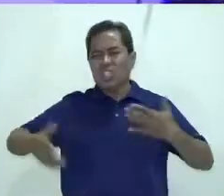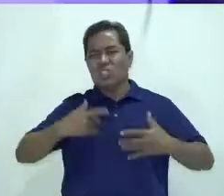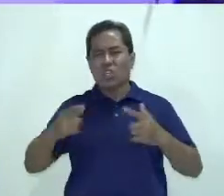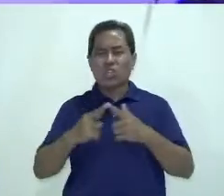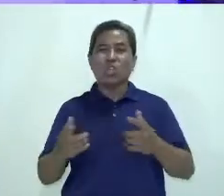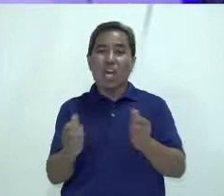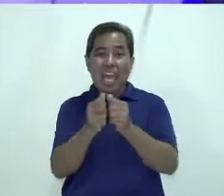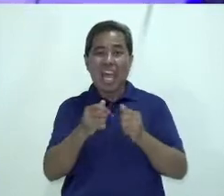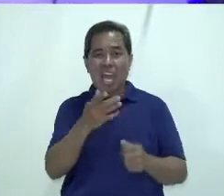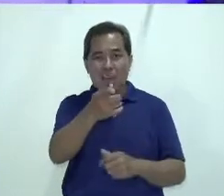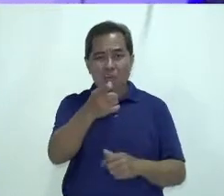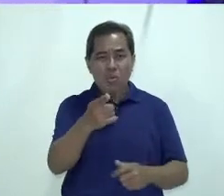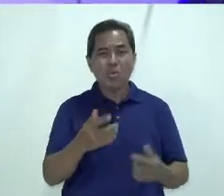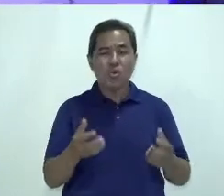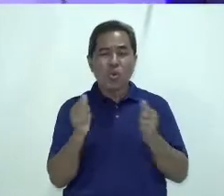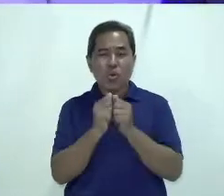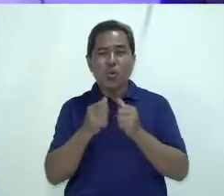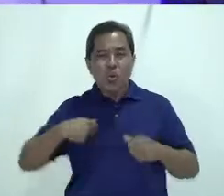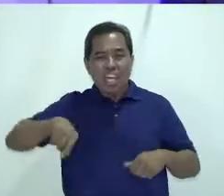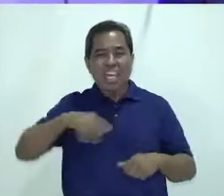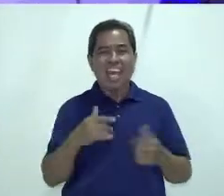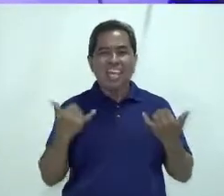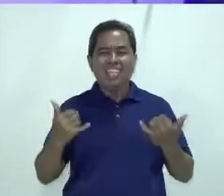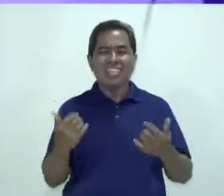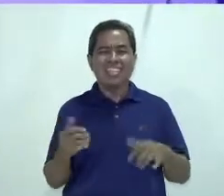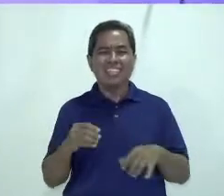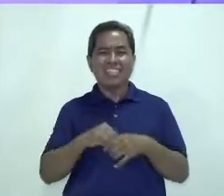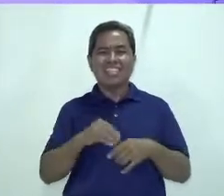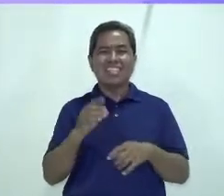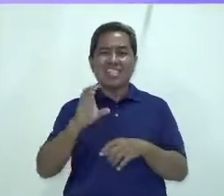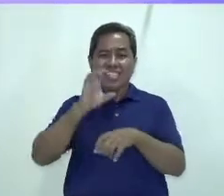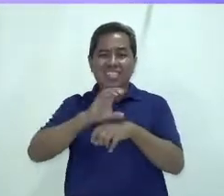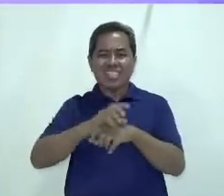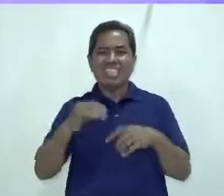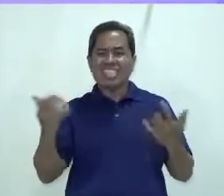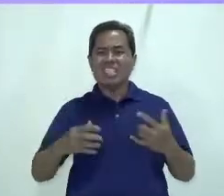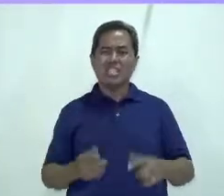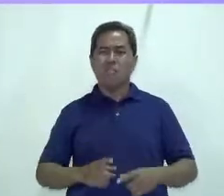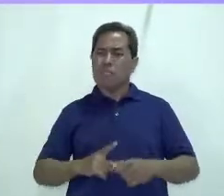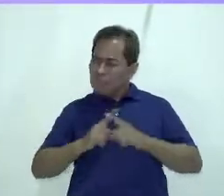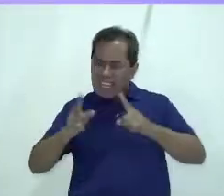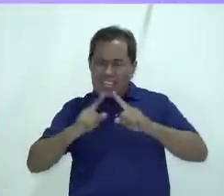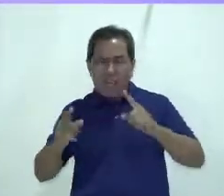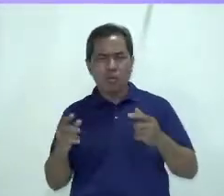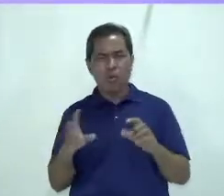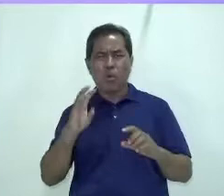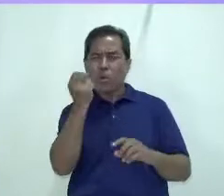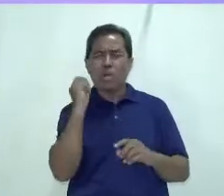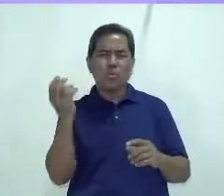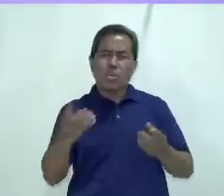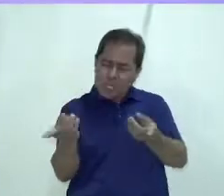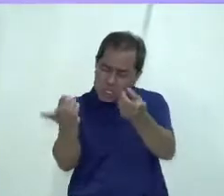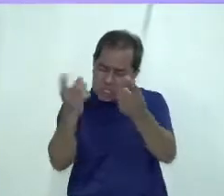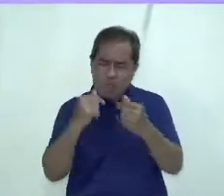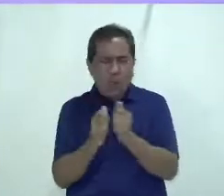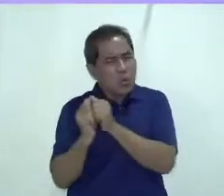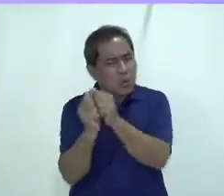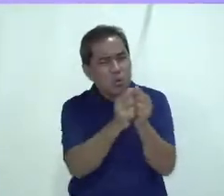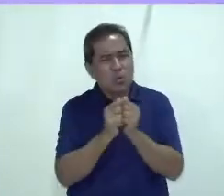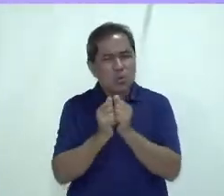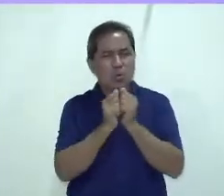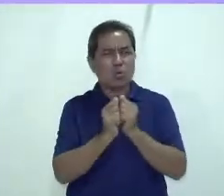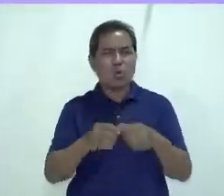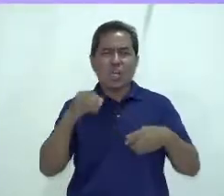us at ICS Church. And, you know, there's something different when we come together and praise God. There's something different that happens.